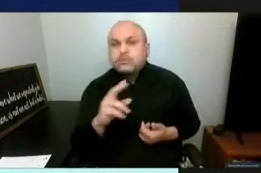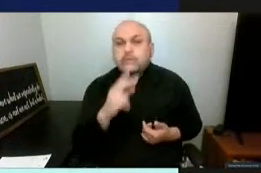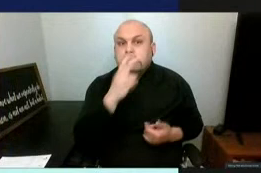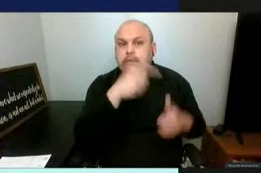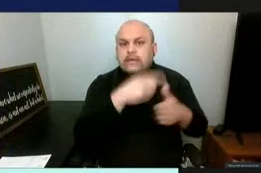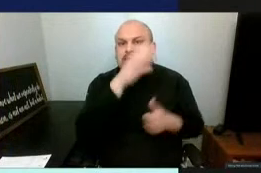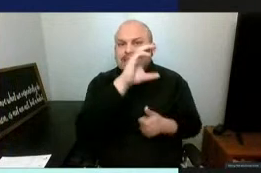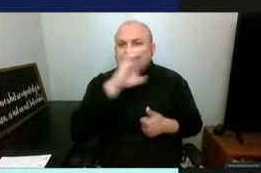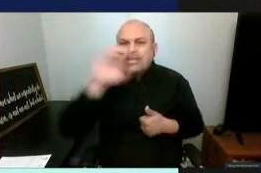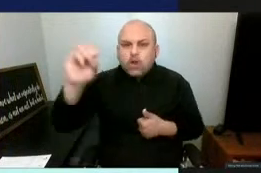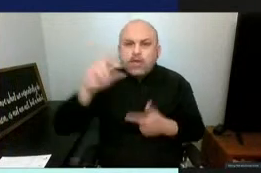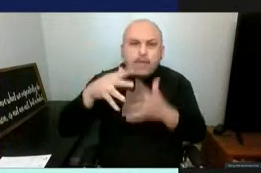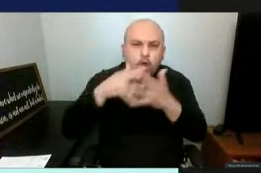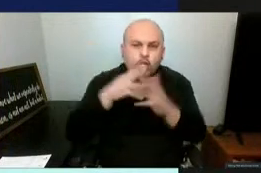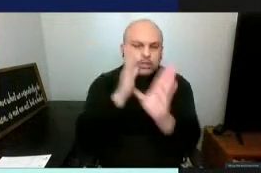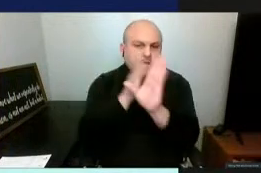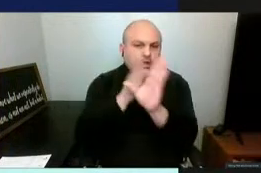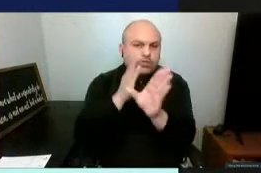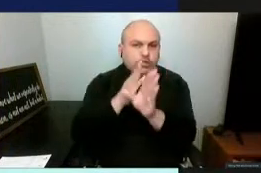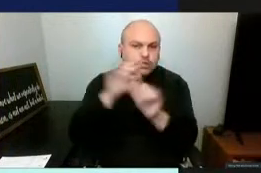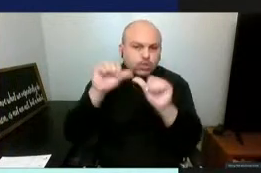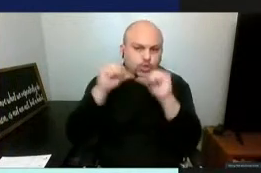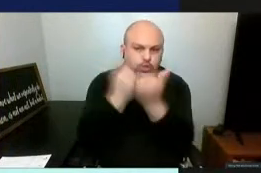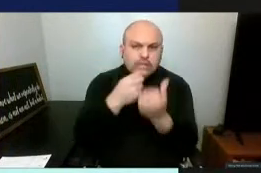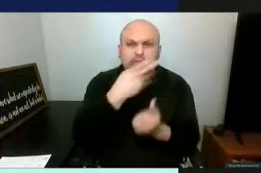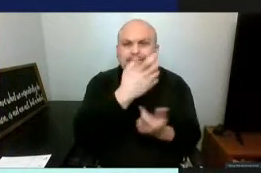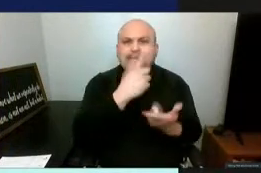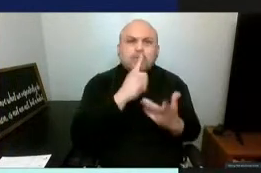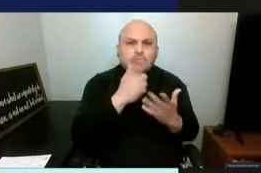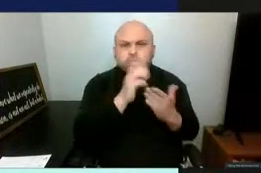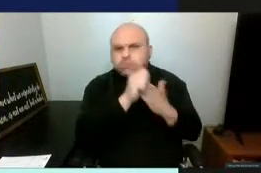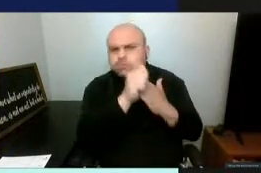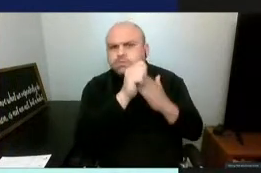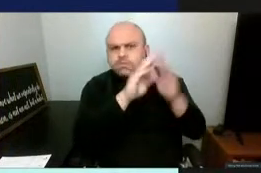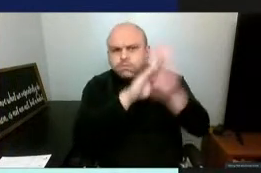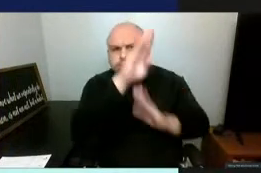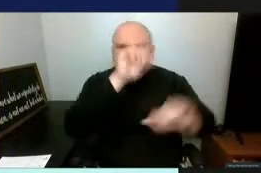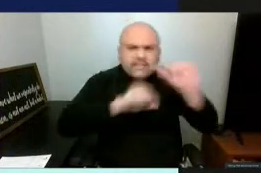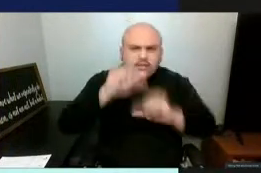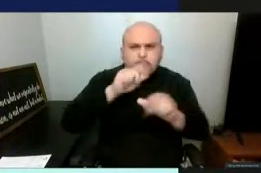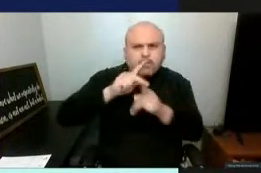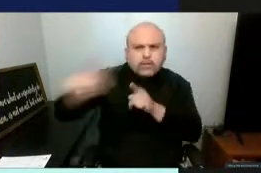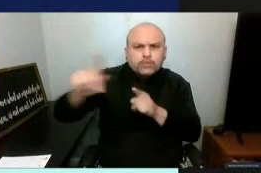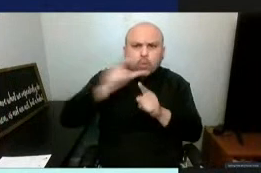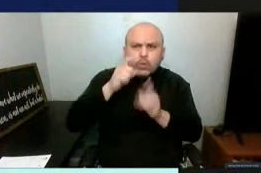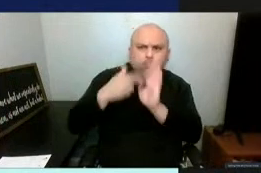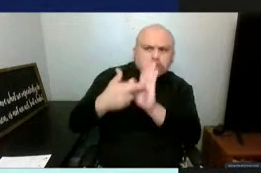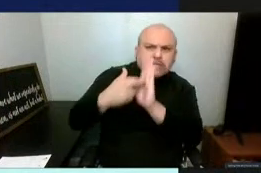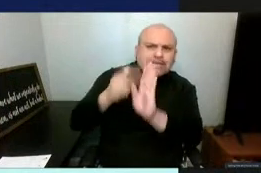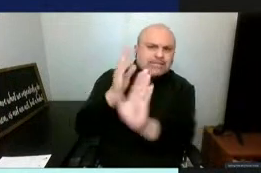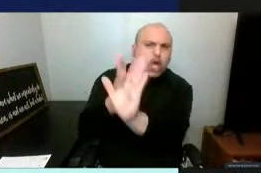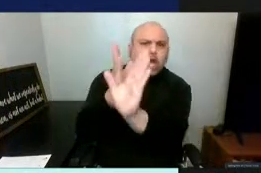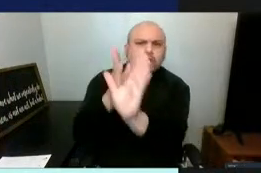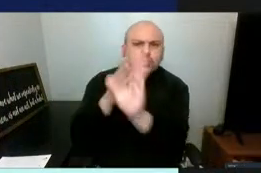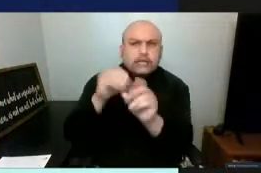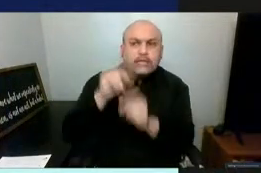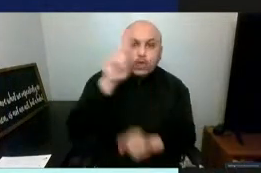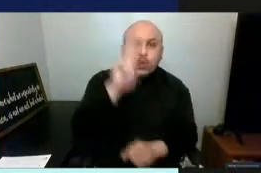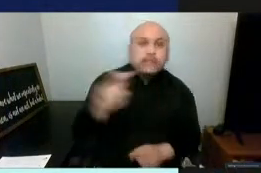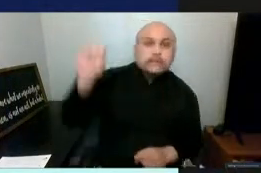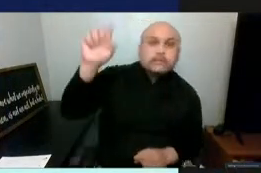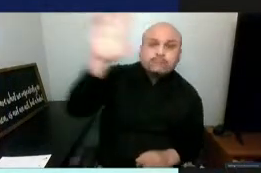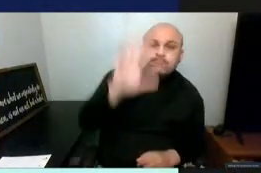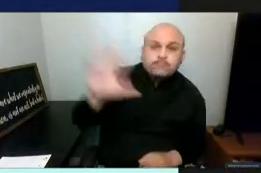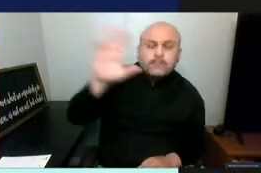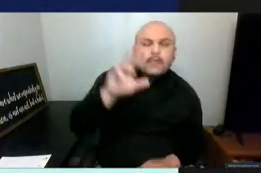the American Psychological Association. This is the leading scientific and professional organization representing psychology in the United States. Dr.